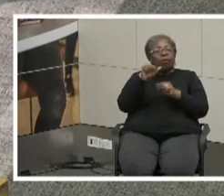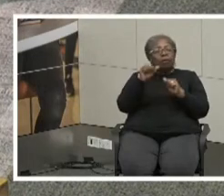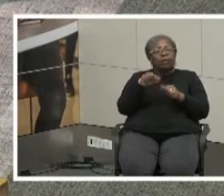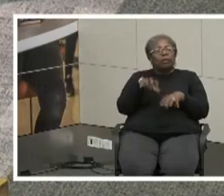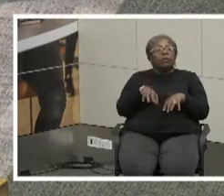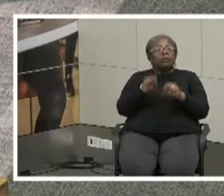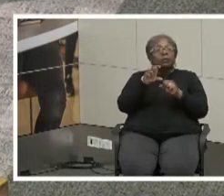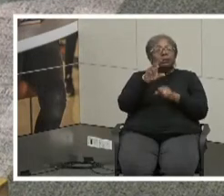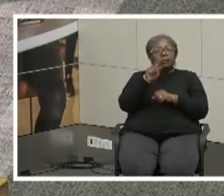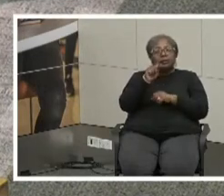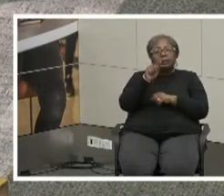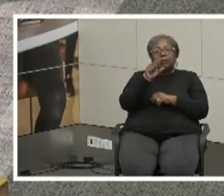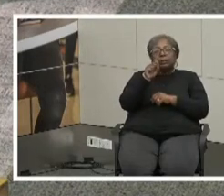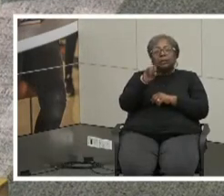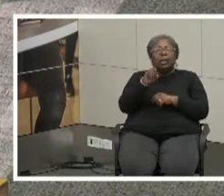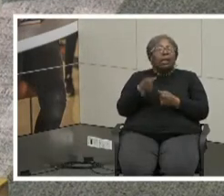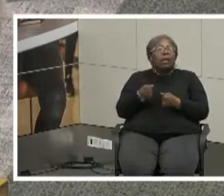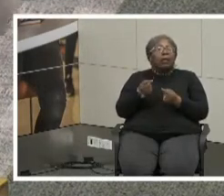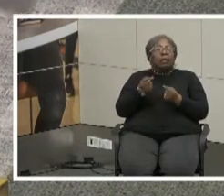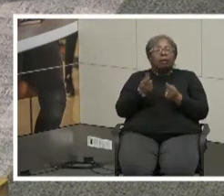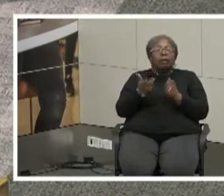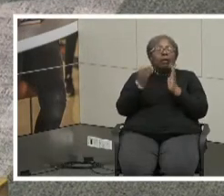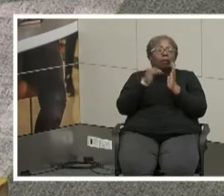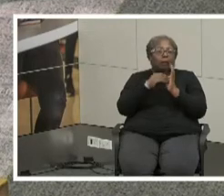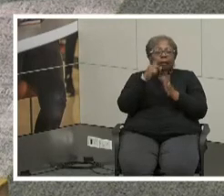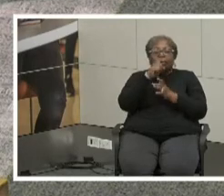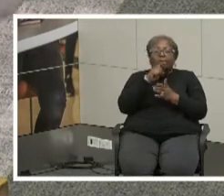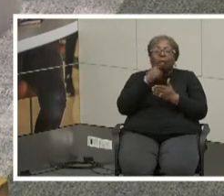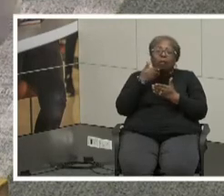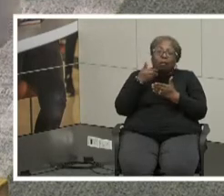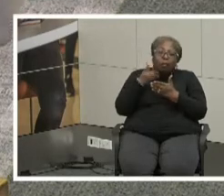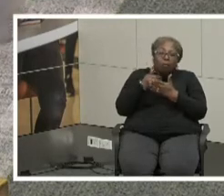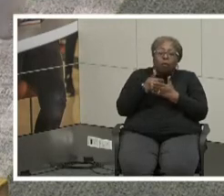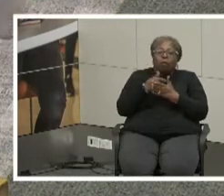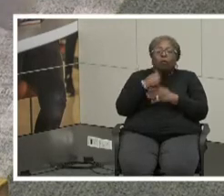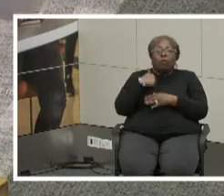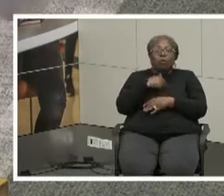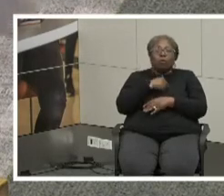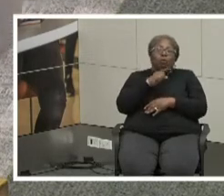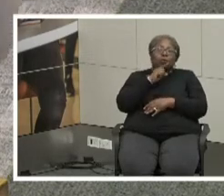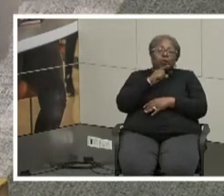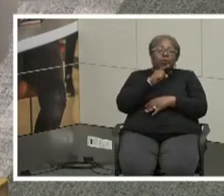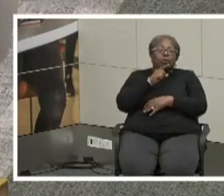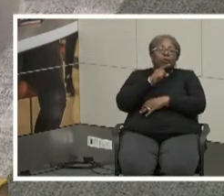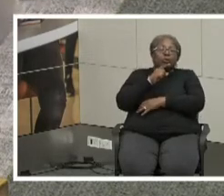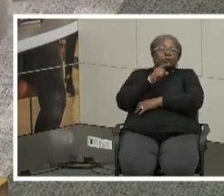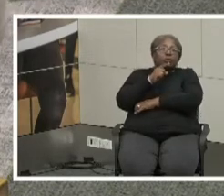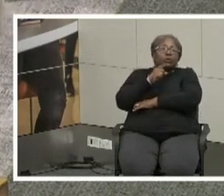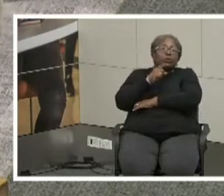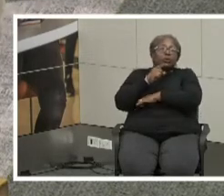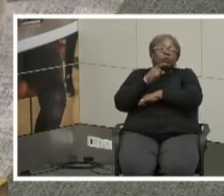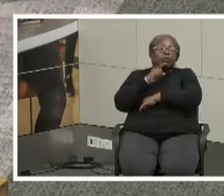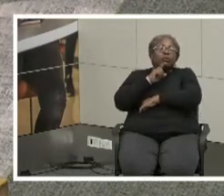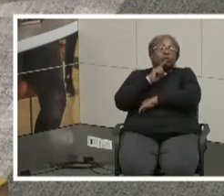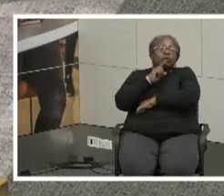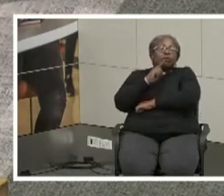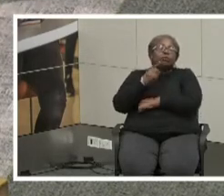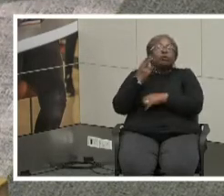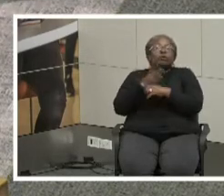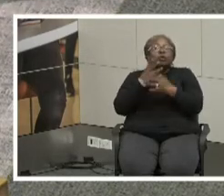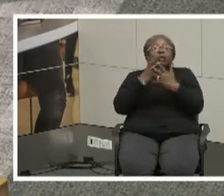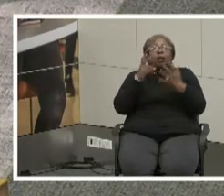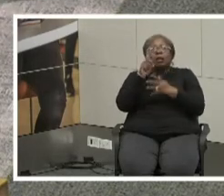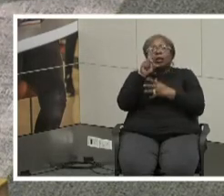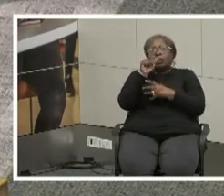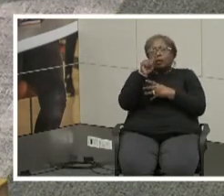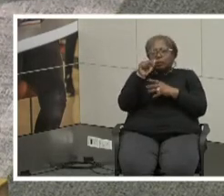the TSI assess again especially because they're so close um so we're really we use a lot of data to be really targeted in how we